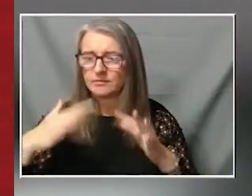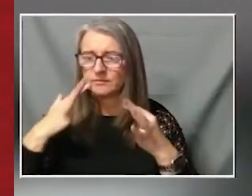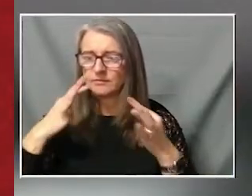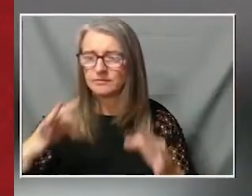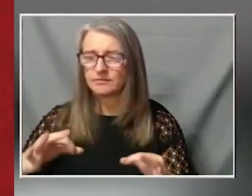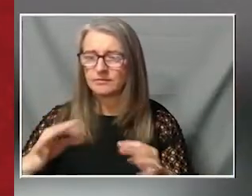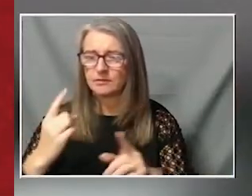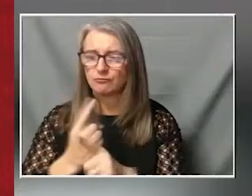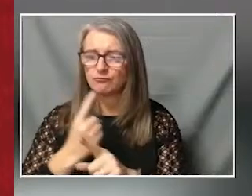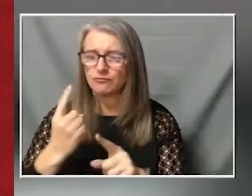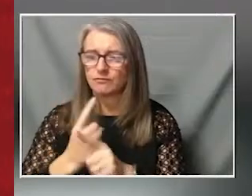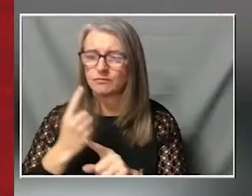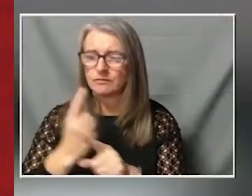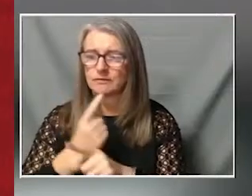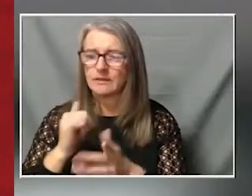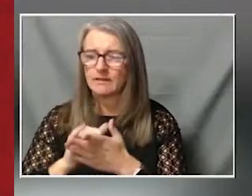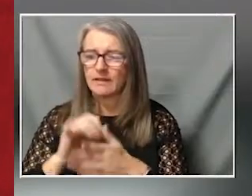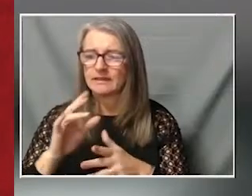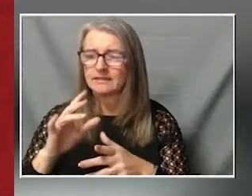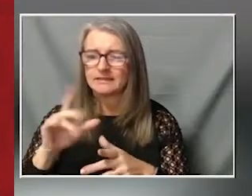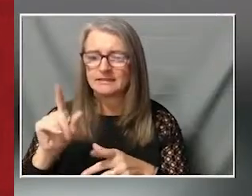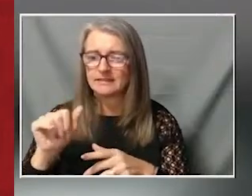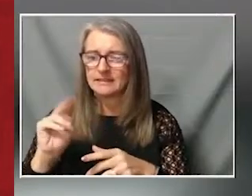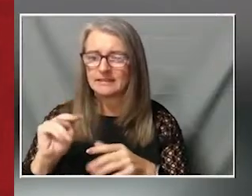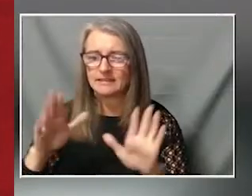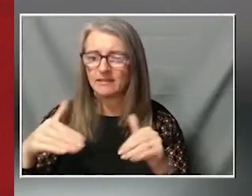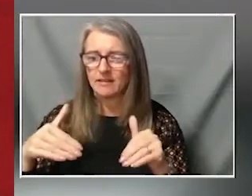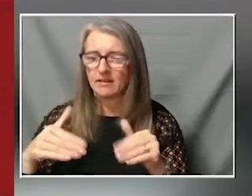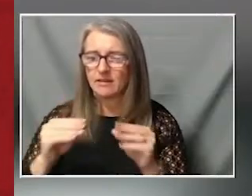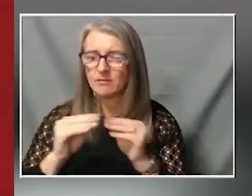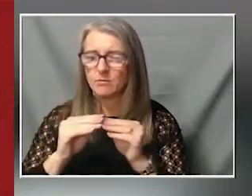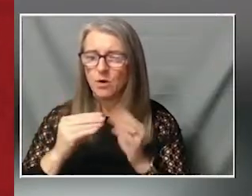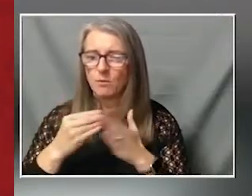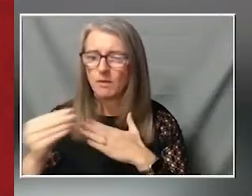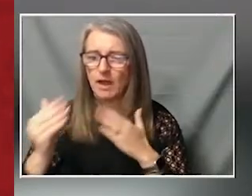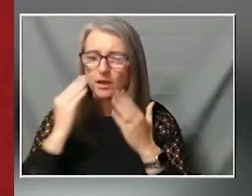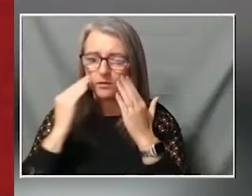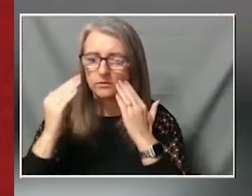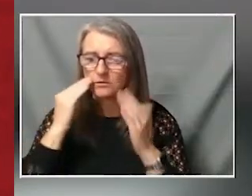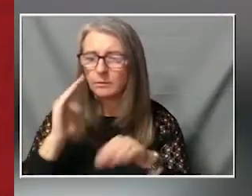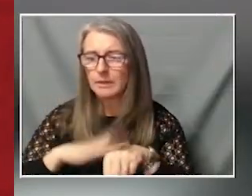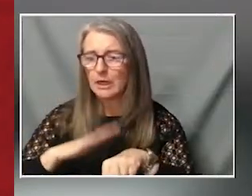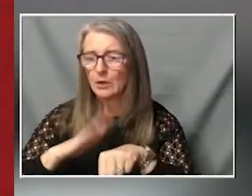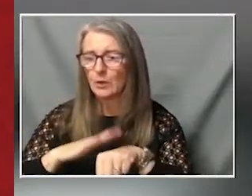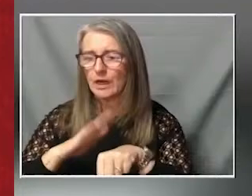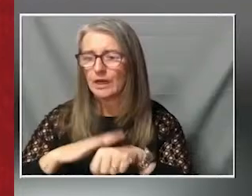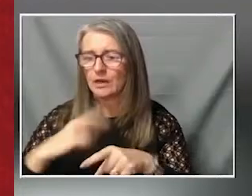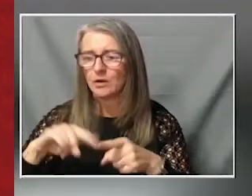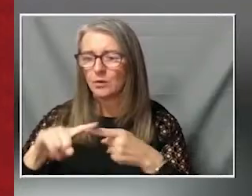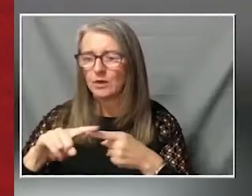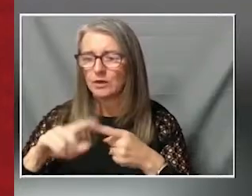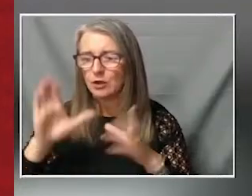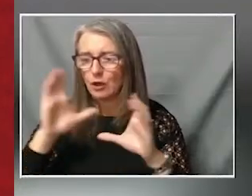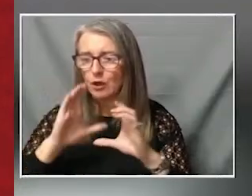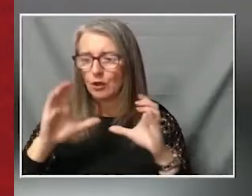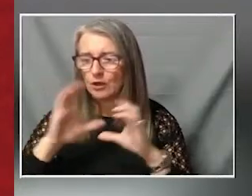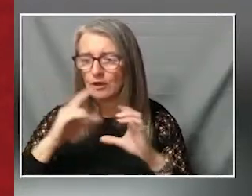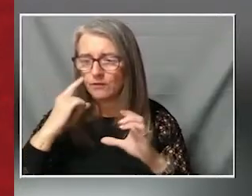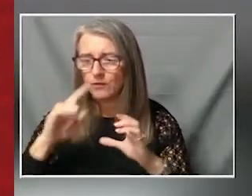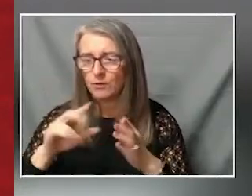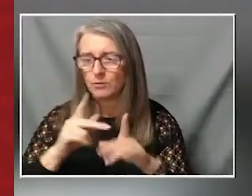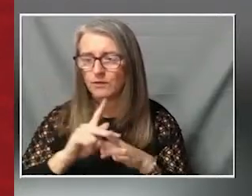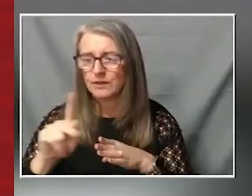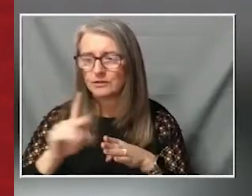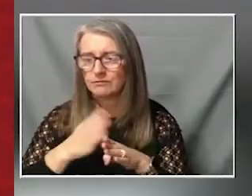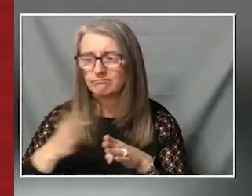to regulate the industry in any way, so it's a more buyer beware type situation when you're looking for a professional in on the other side